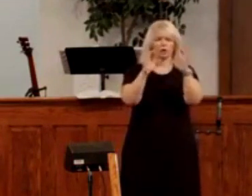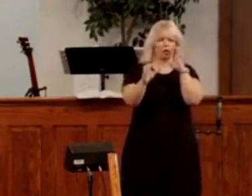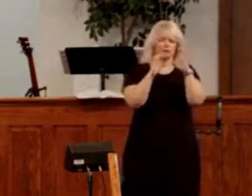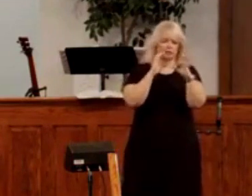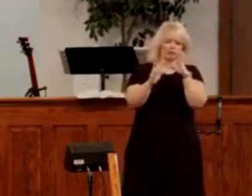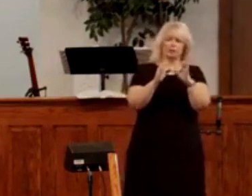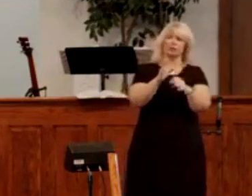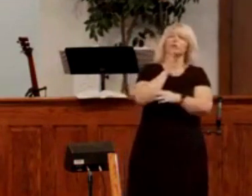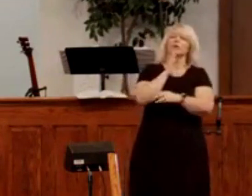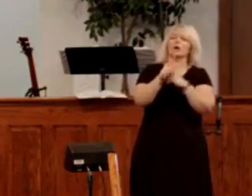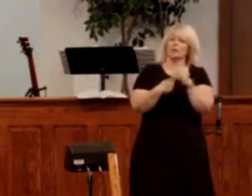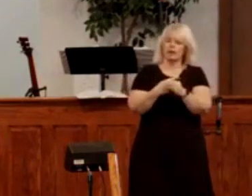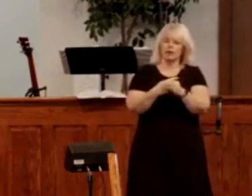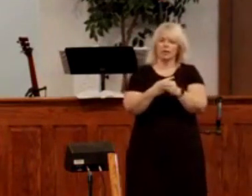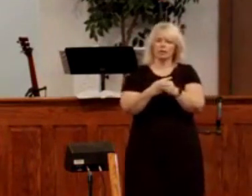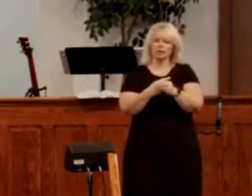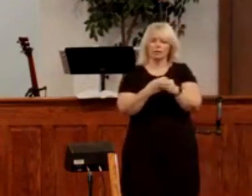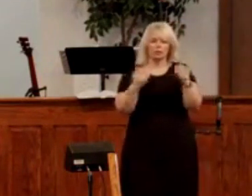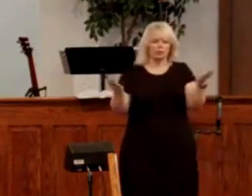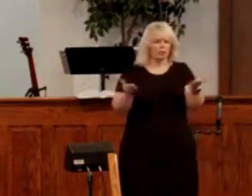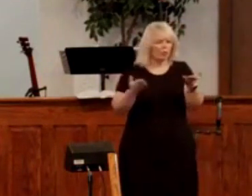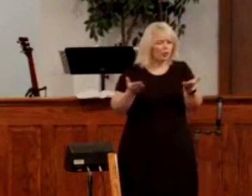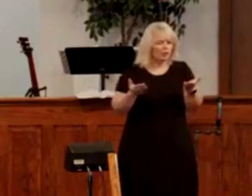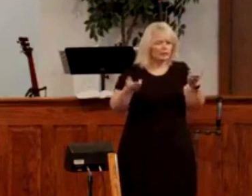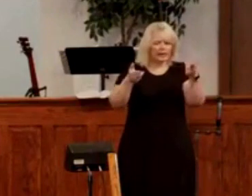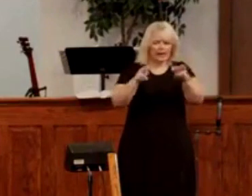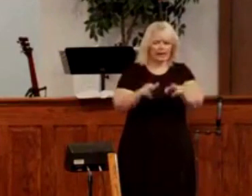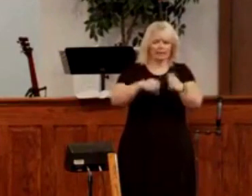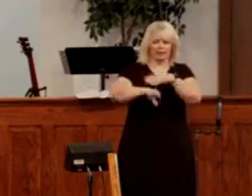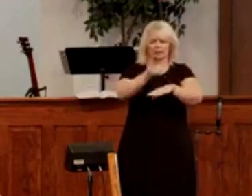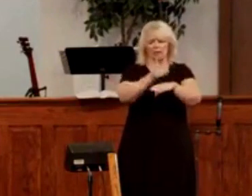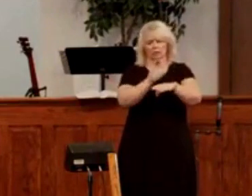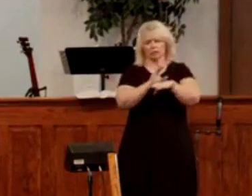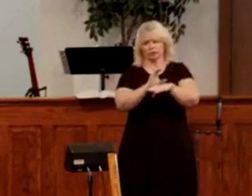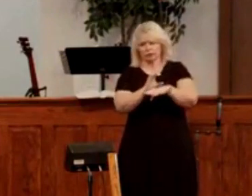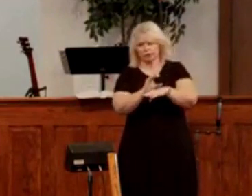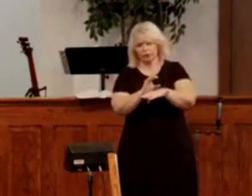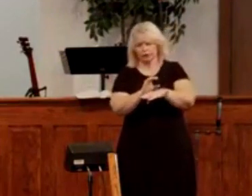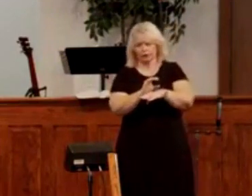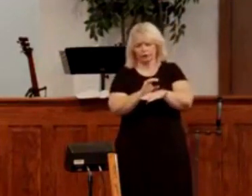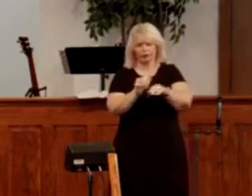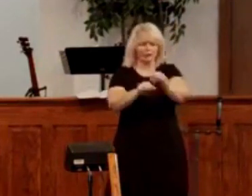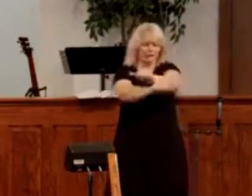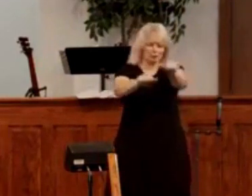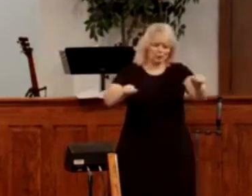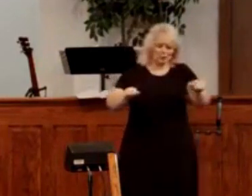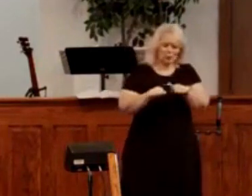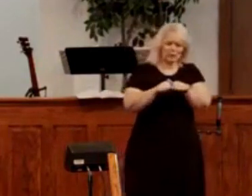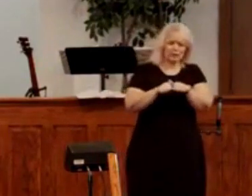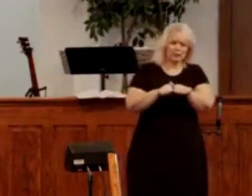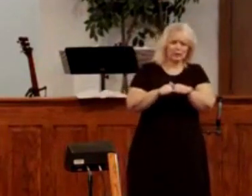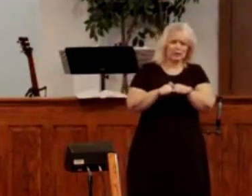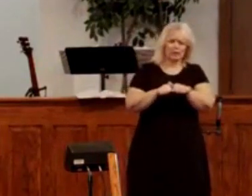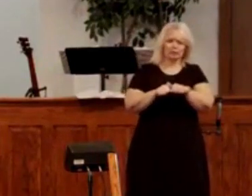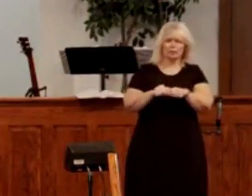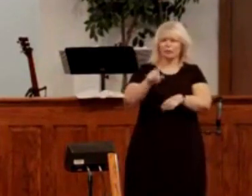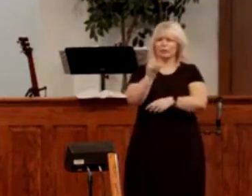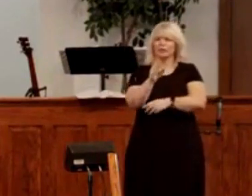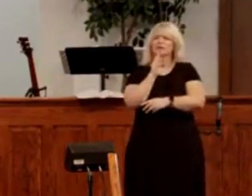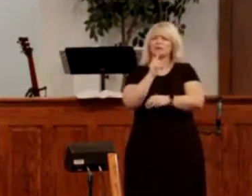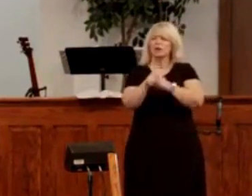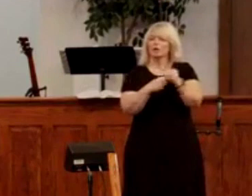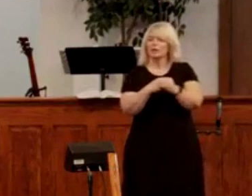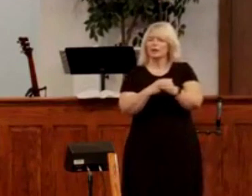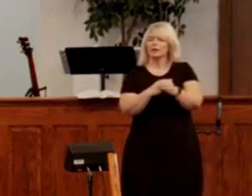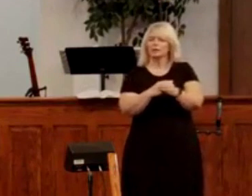know, we talk about, hey, what are the trends? What's going on in the church? What's going on in the community? What do we need to address from the pulpit in the